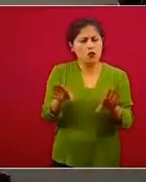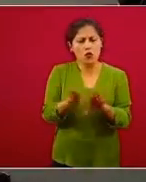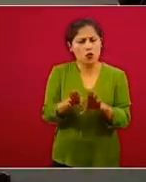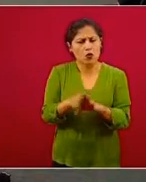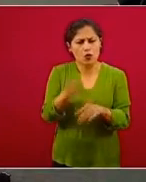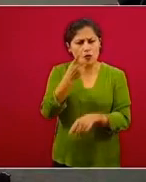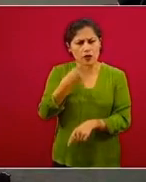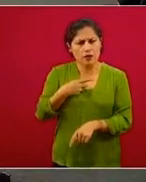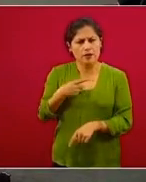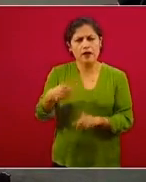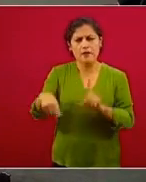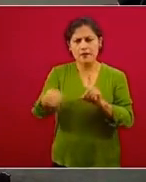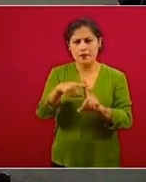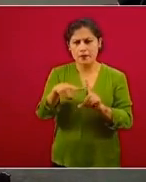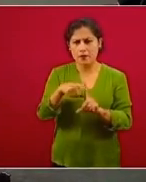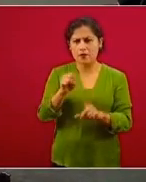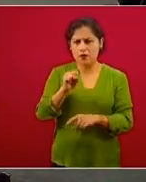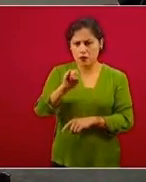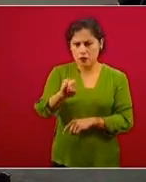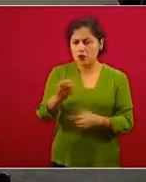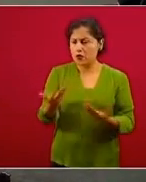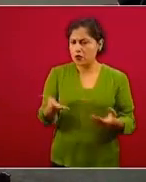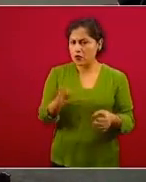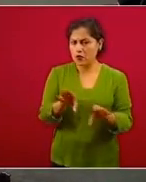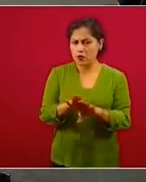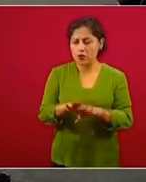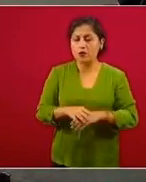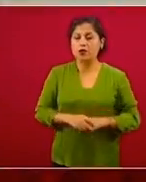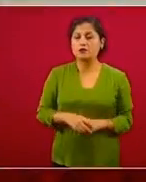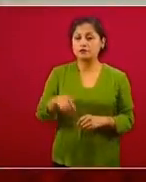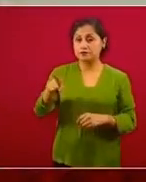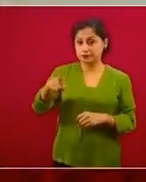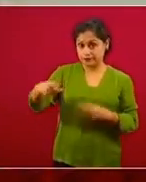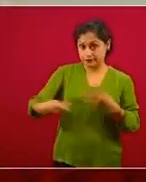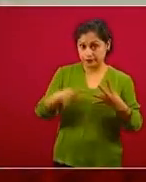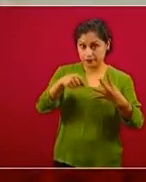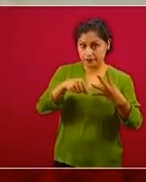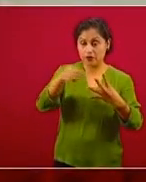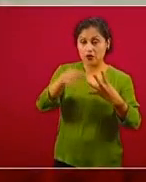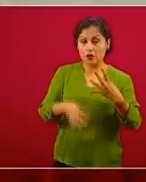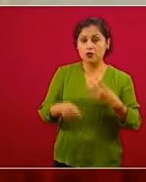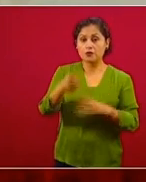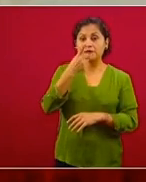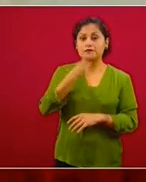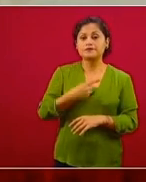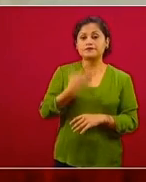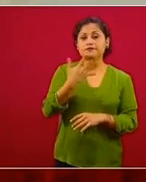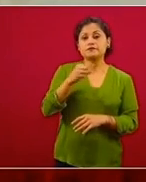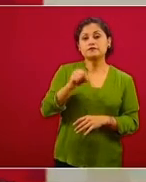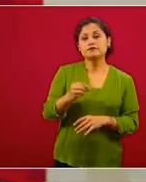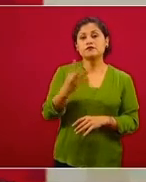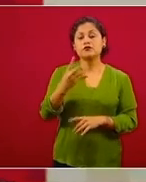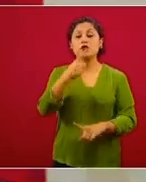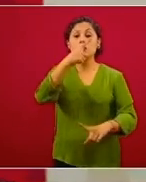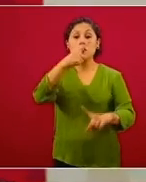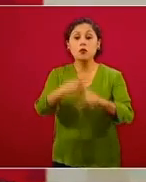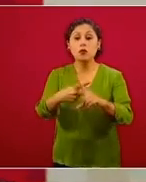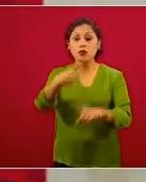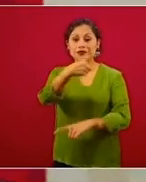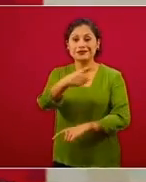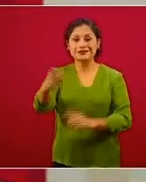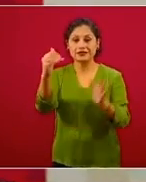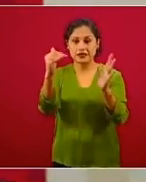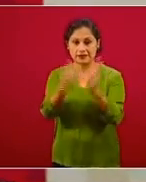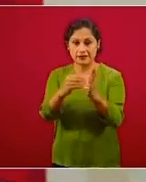Blanca. Gracias, Blanca. Now, Otra about your pregunta. last question, that Sobre la última, 5.4, este that's for every 5.4 es por 100,000 100,000 inhabitants. For habitantes. every O sea, de